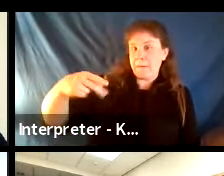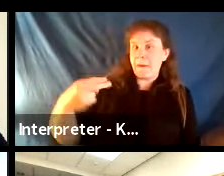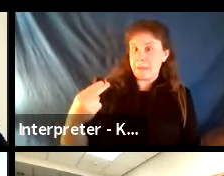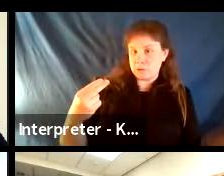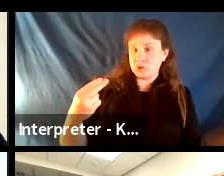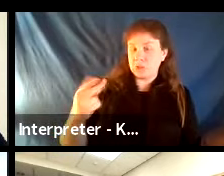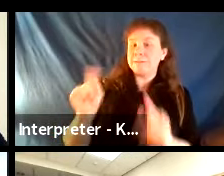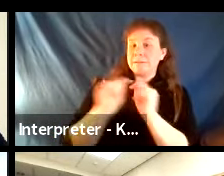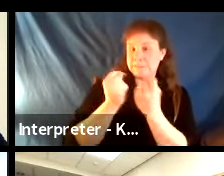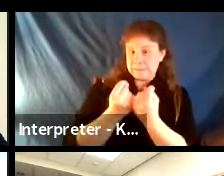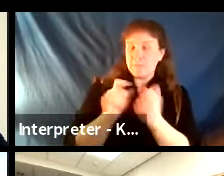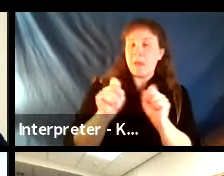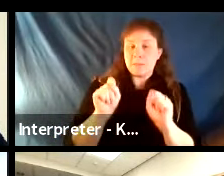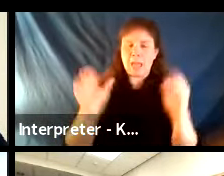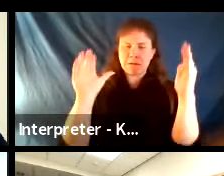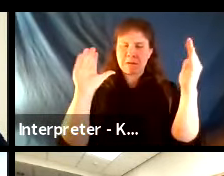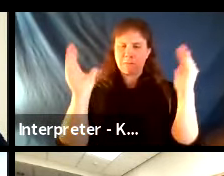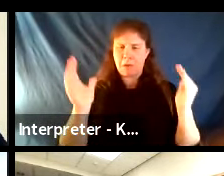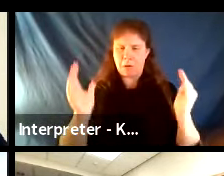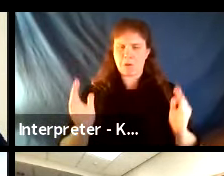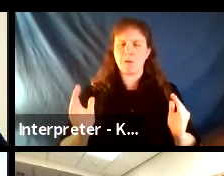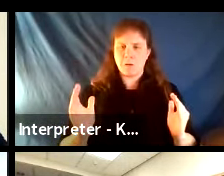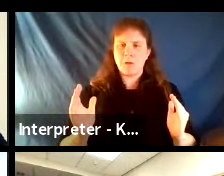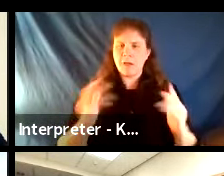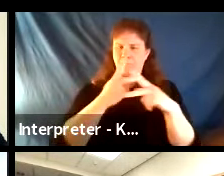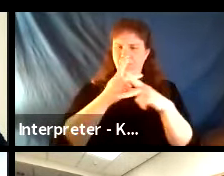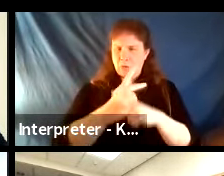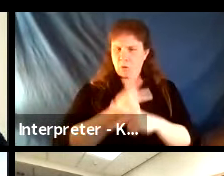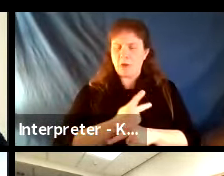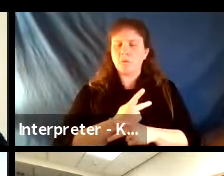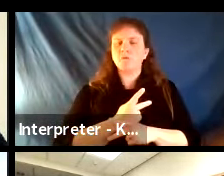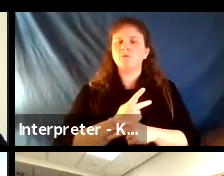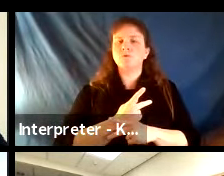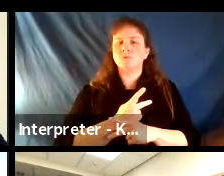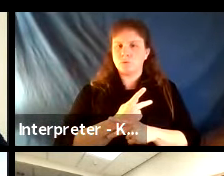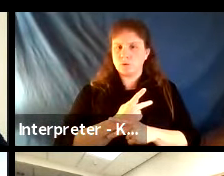CDPH team can do and look and see what is the